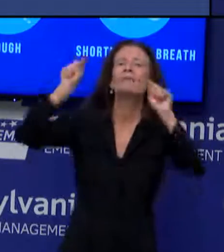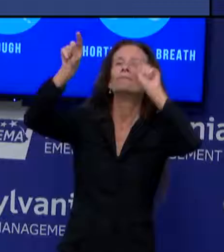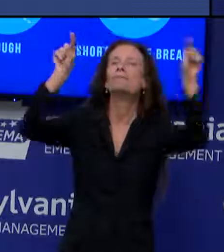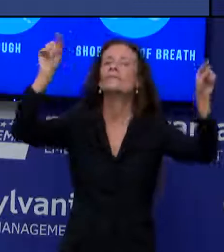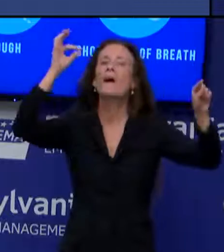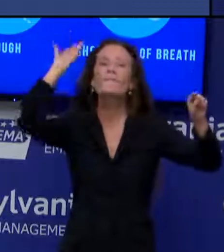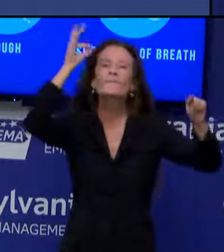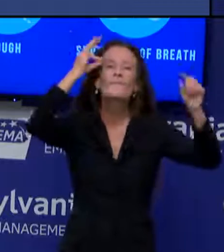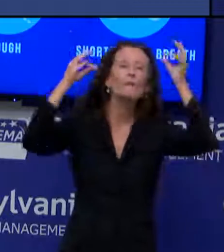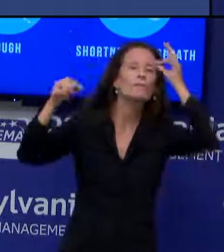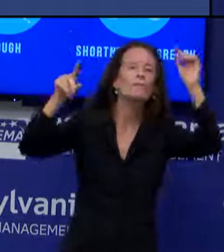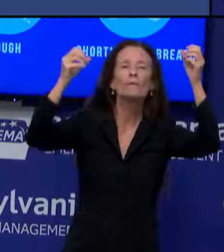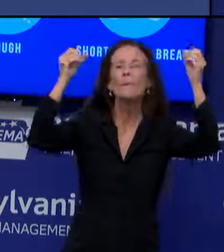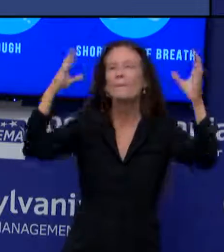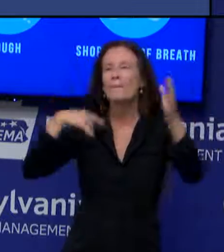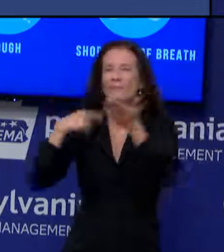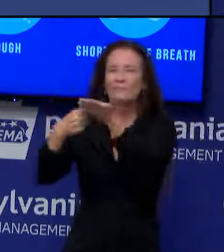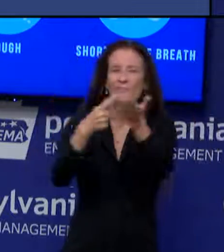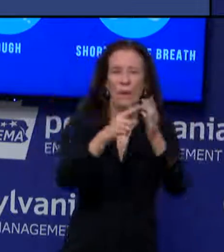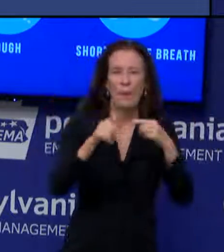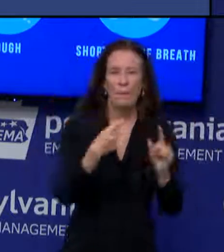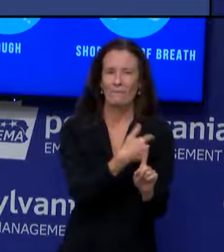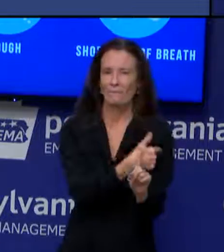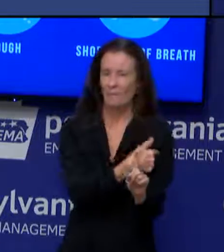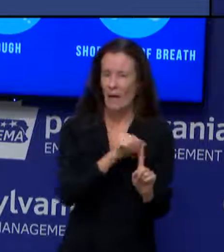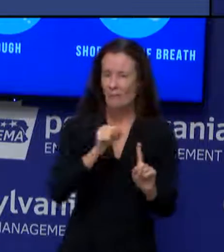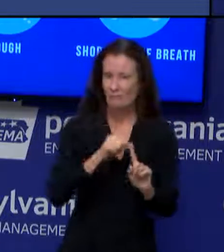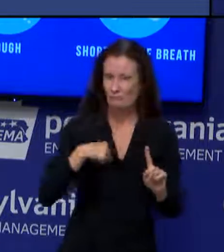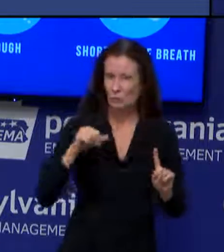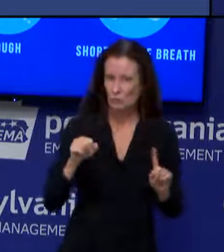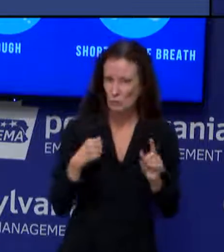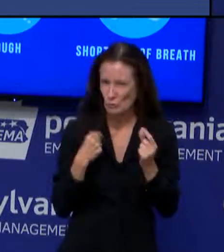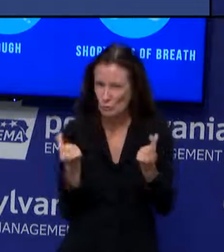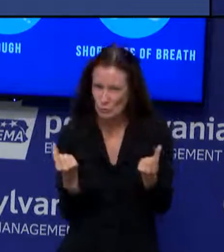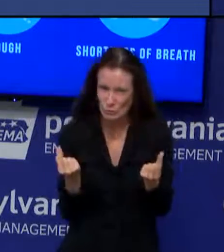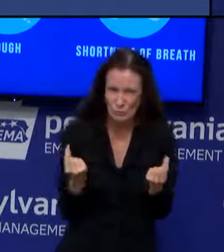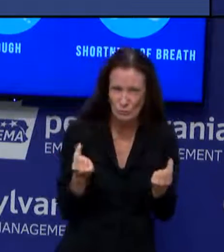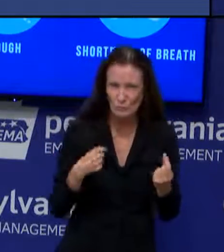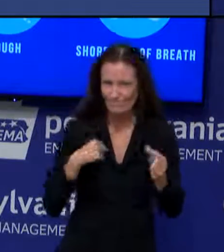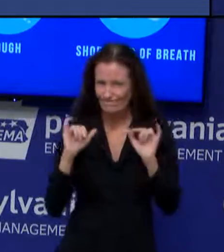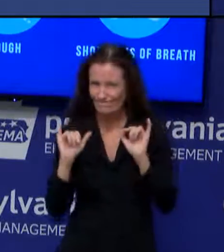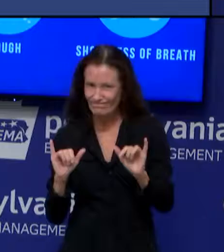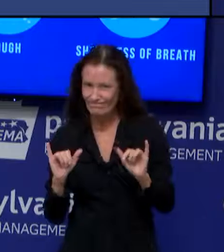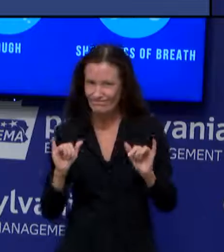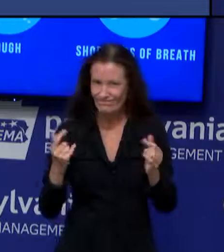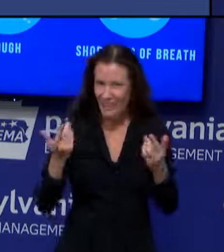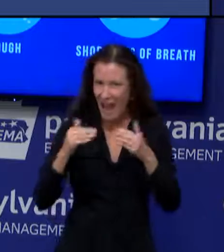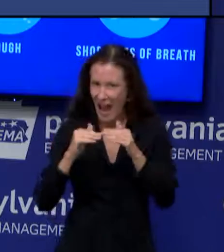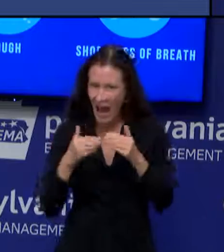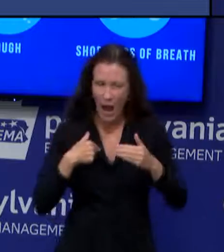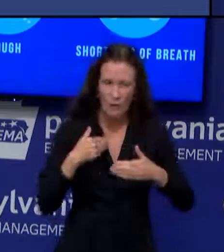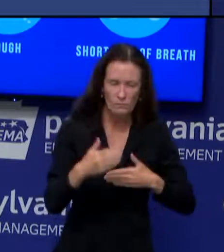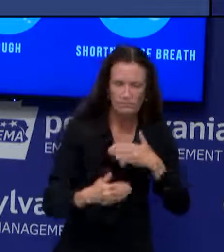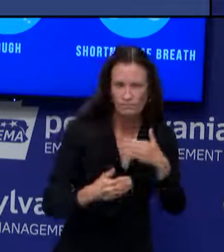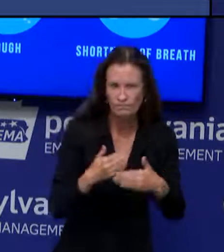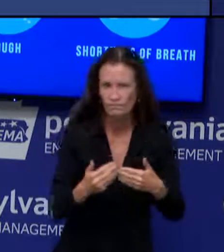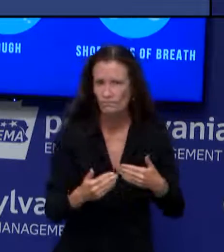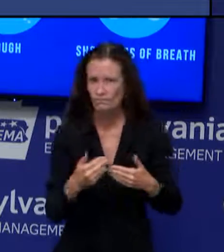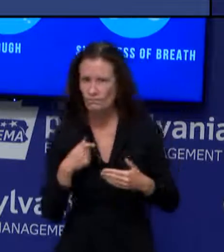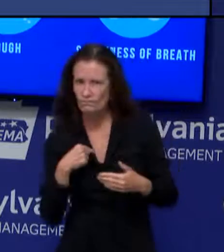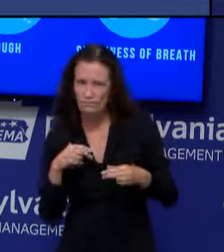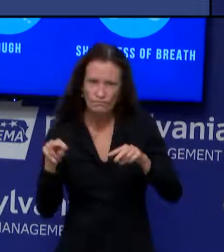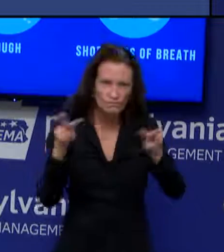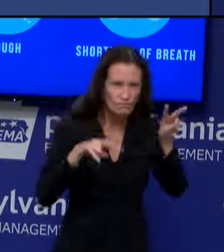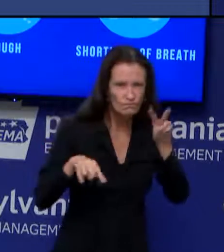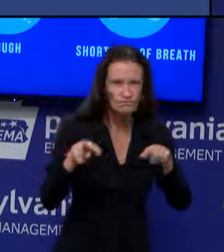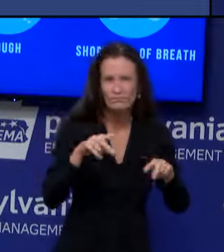the vaccine, its distribution, and its administration. We, through ASTO, the Association of State and Territorial